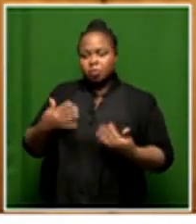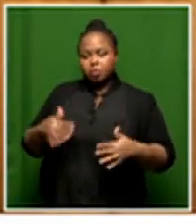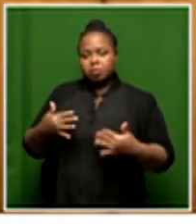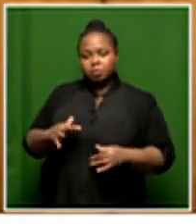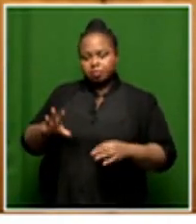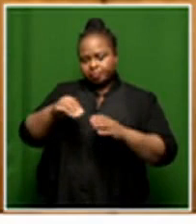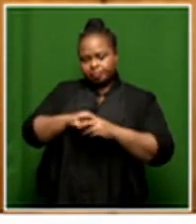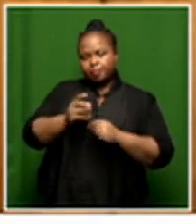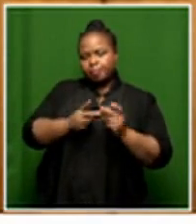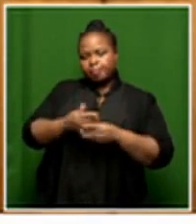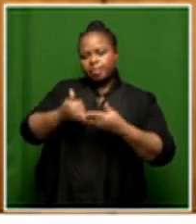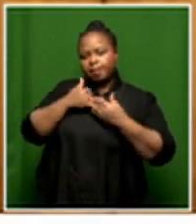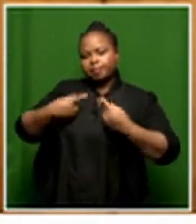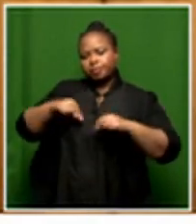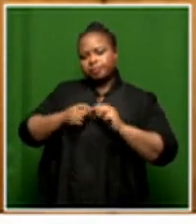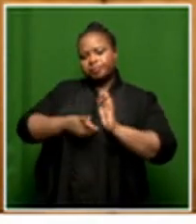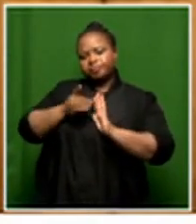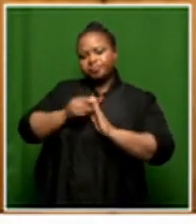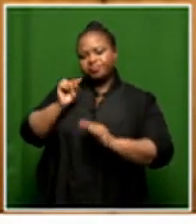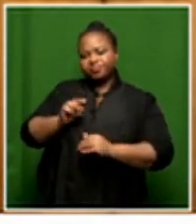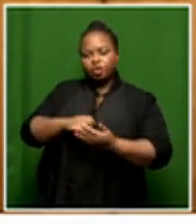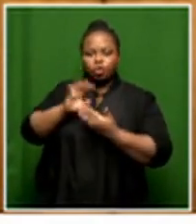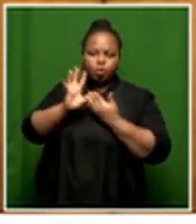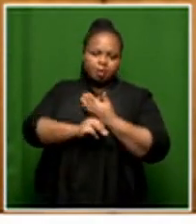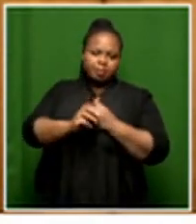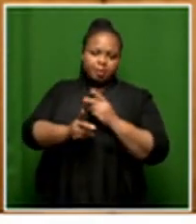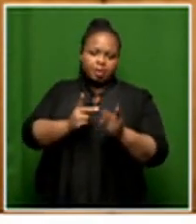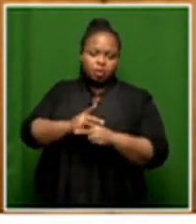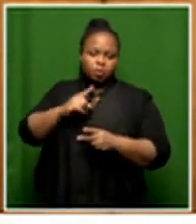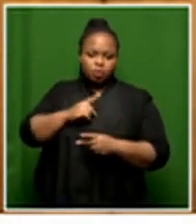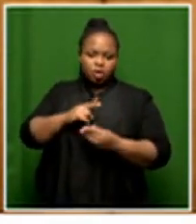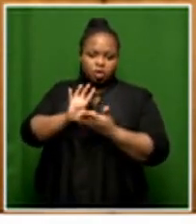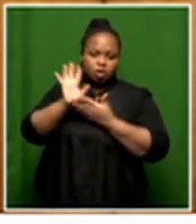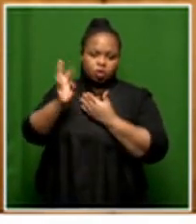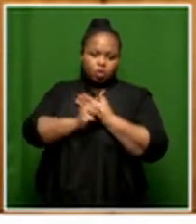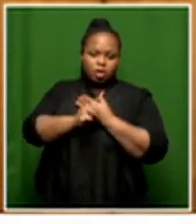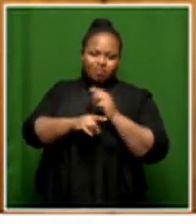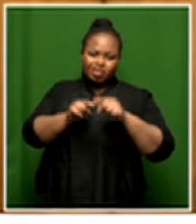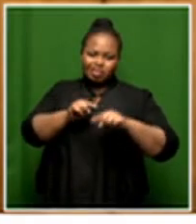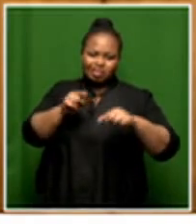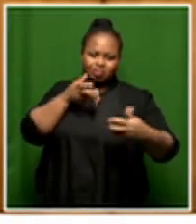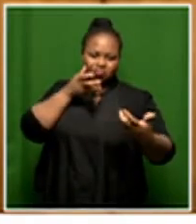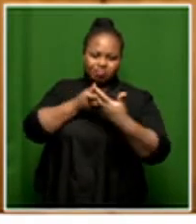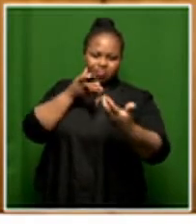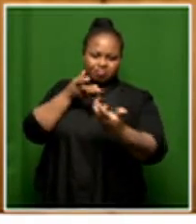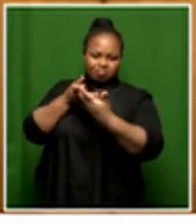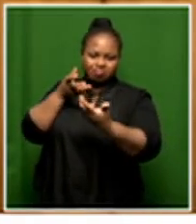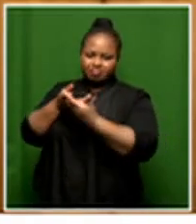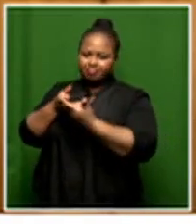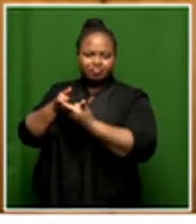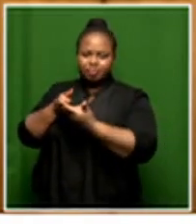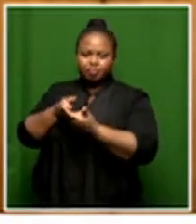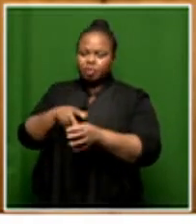proponent and helped us develop this unique curriculum. We are curriculum agnostic, meaning that it doesn't abide by a specific